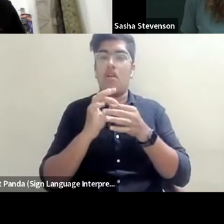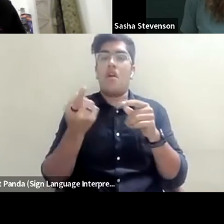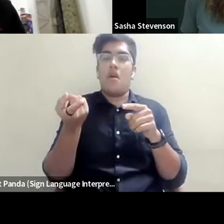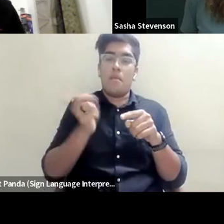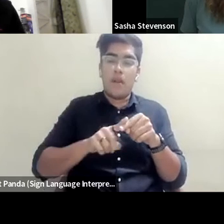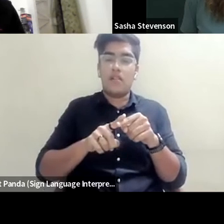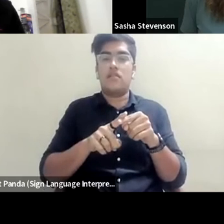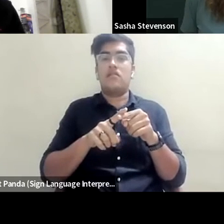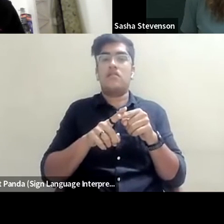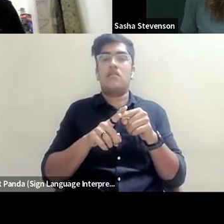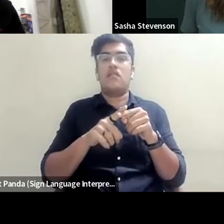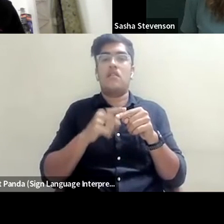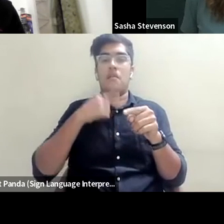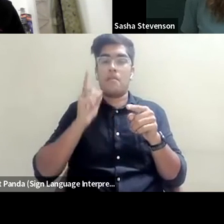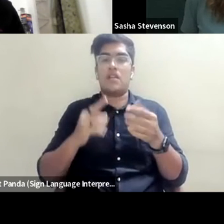having